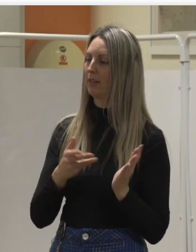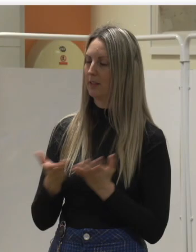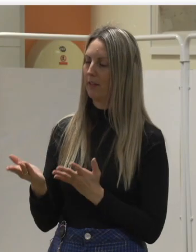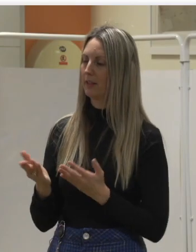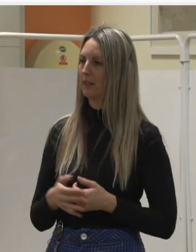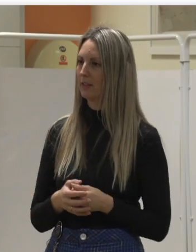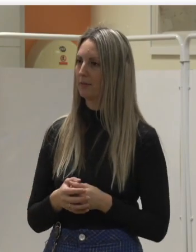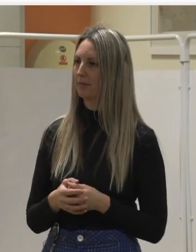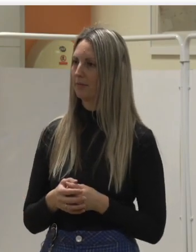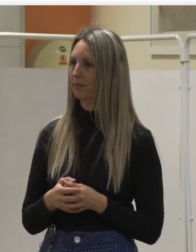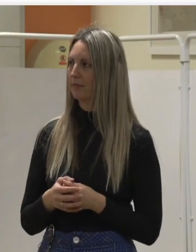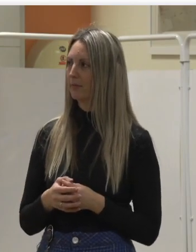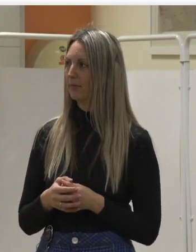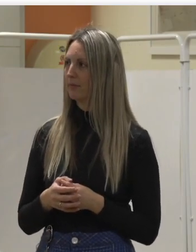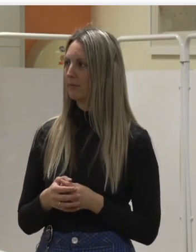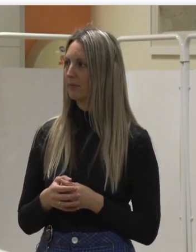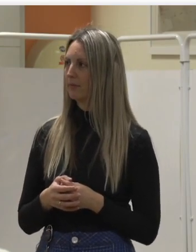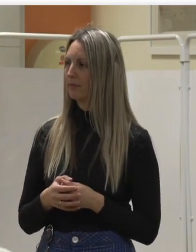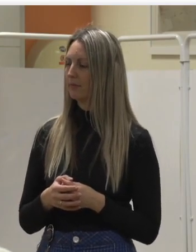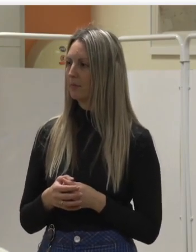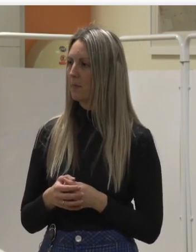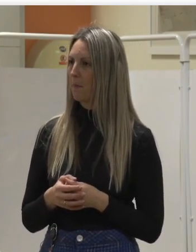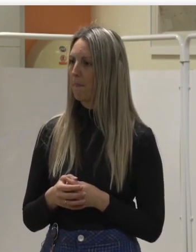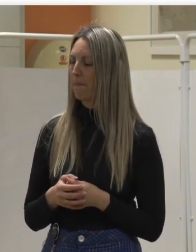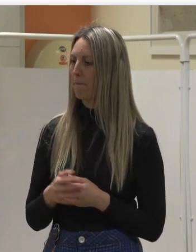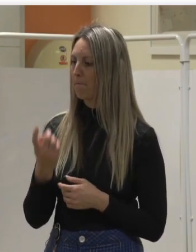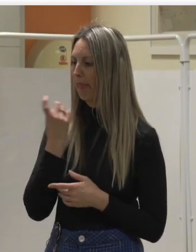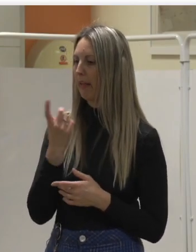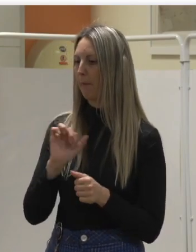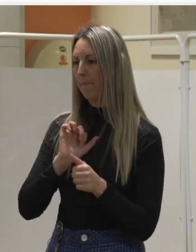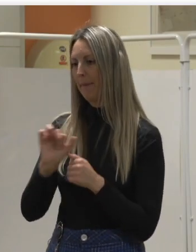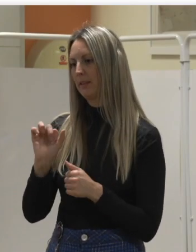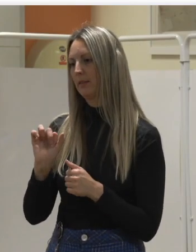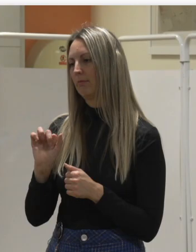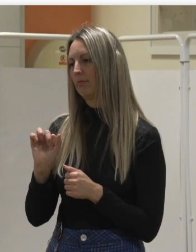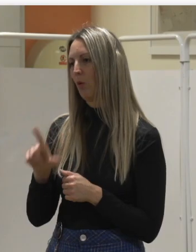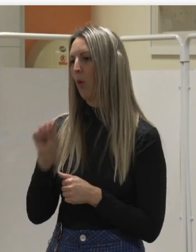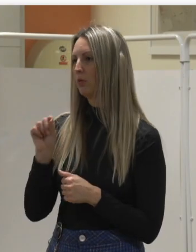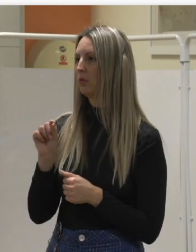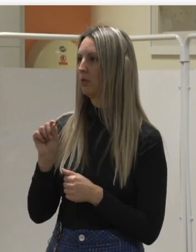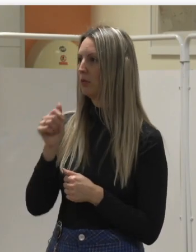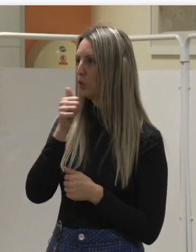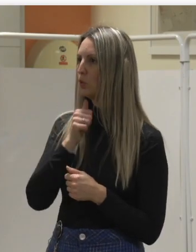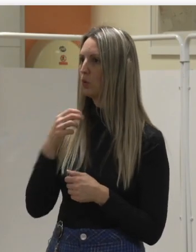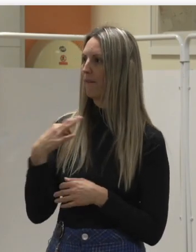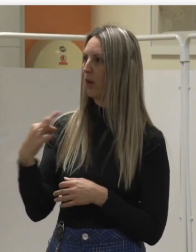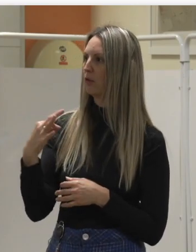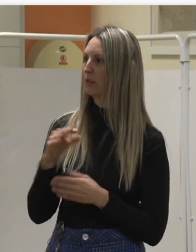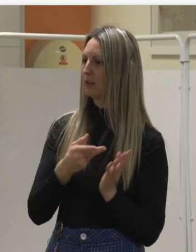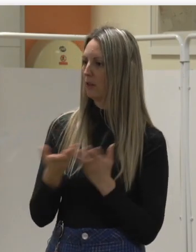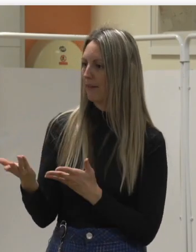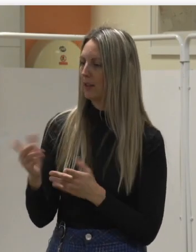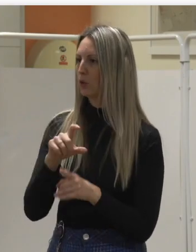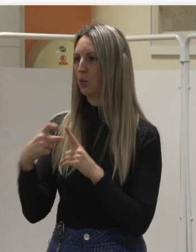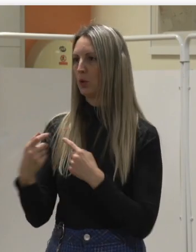think utilization of the community services, which may be voluntary organization, would be of